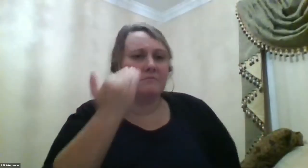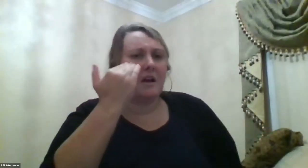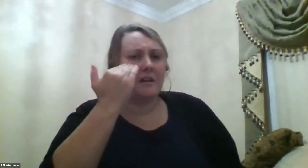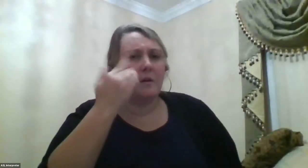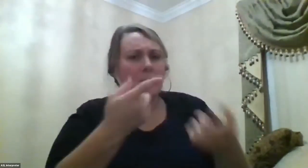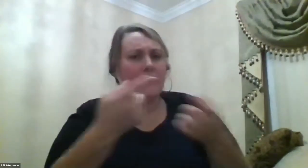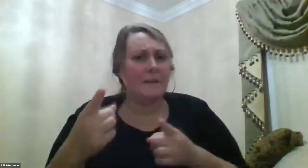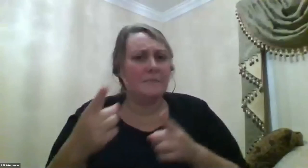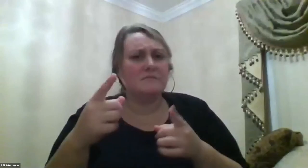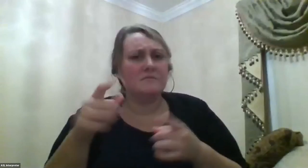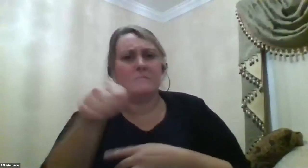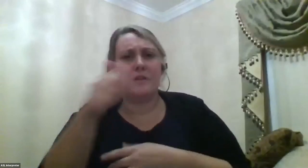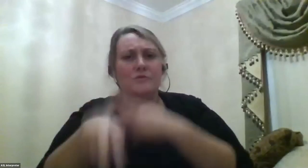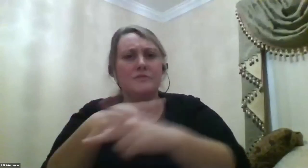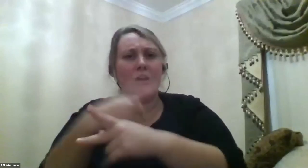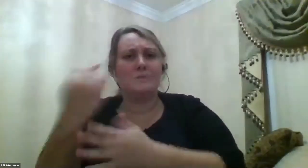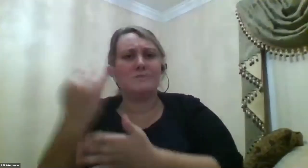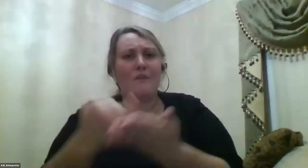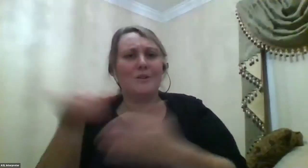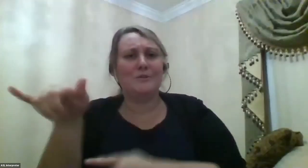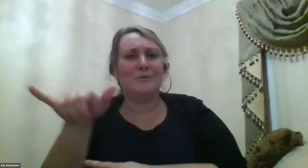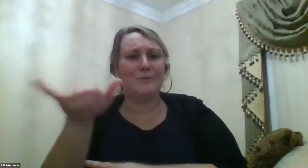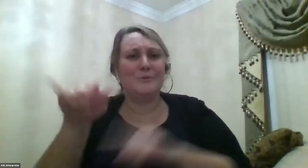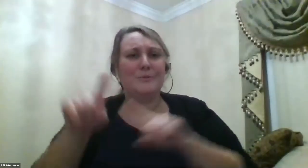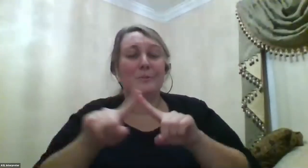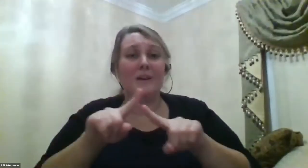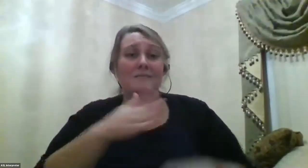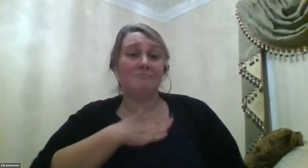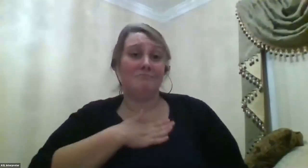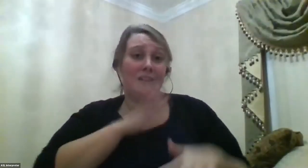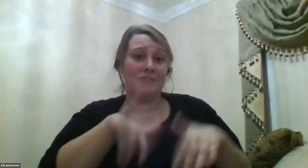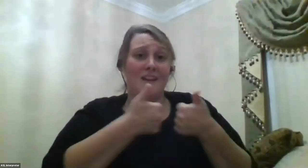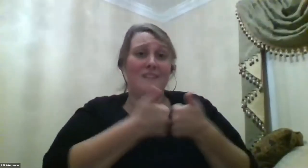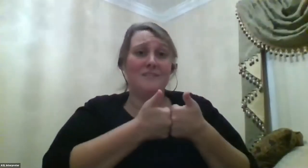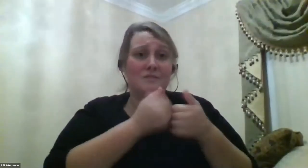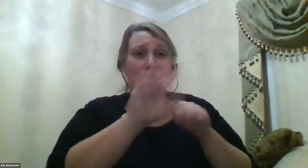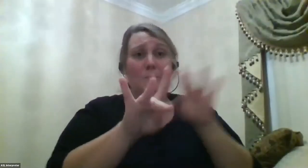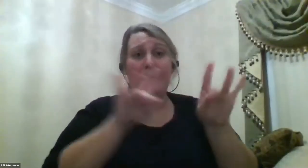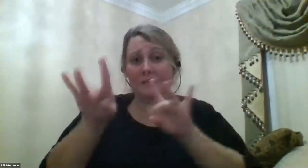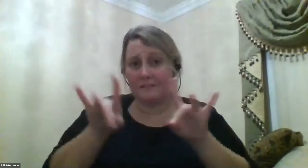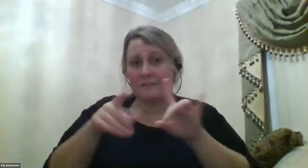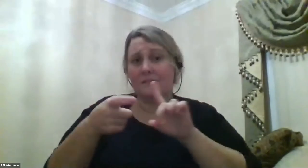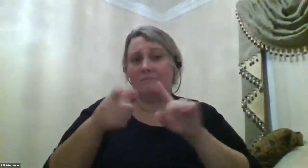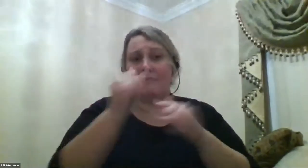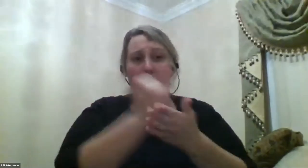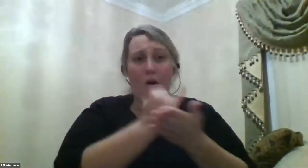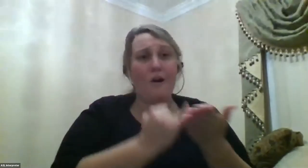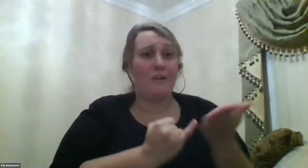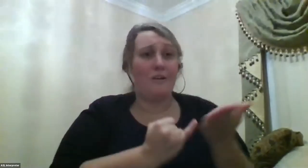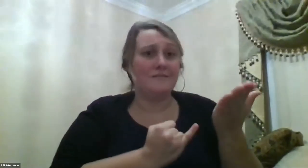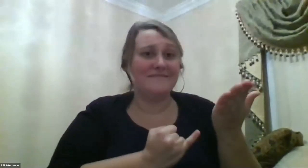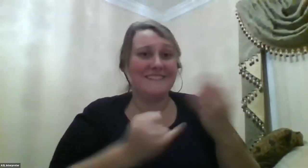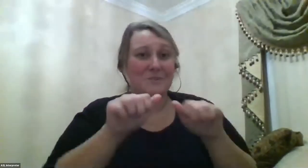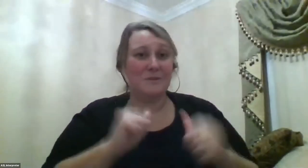but that was, that was, uh, challenging and the works are amazing. So you guys should definitely look at them. And I think